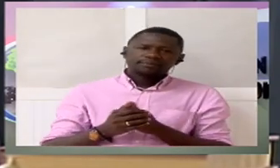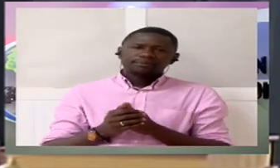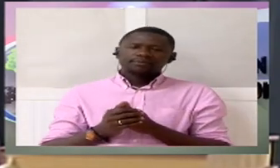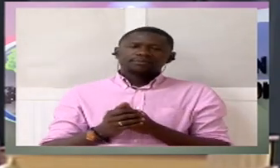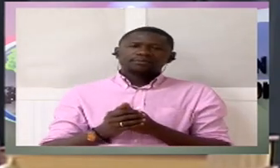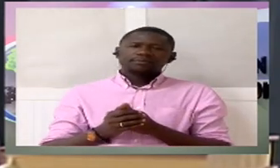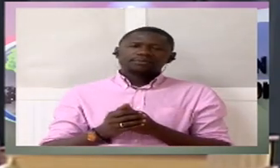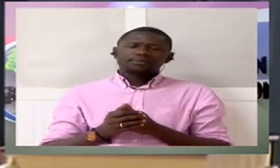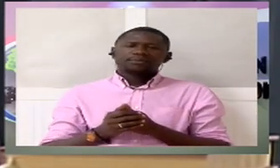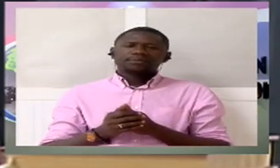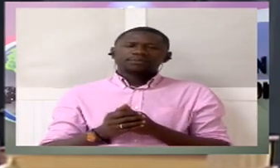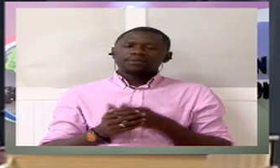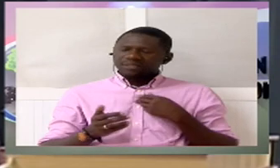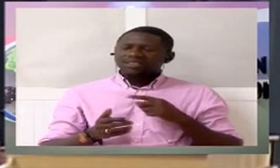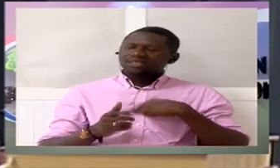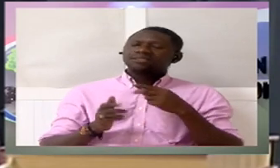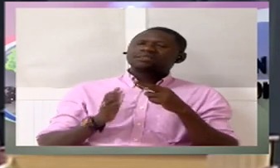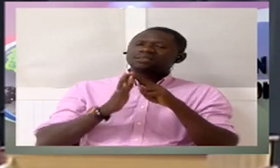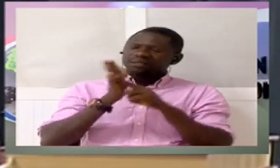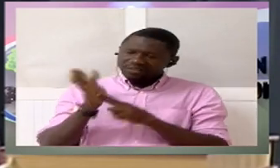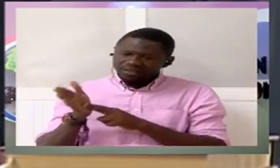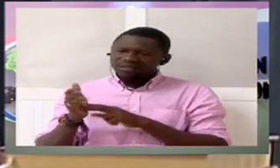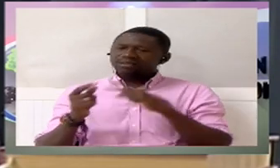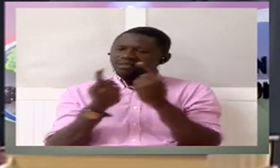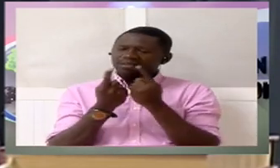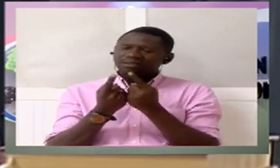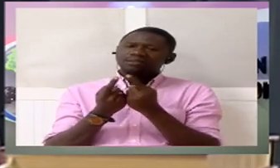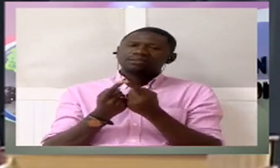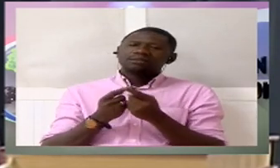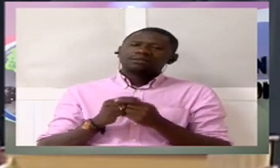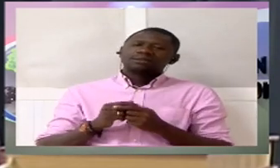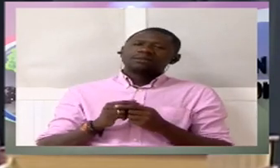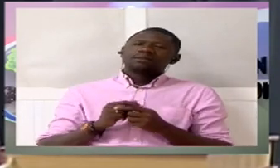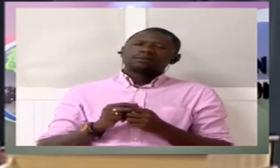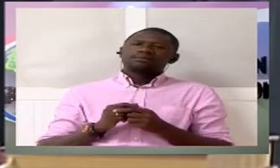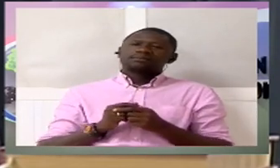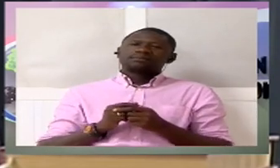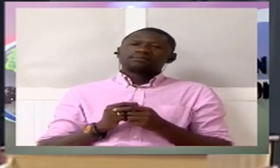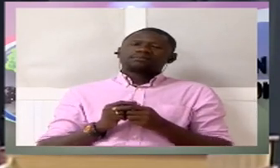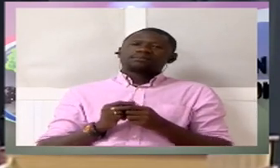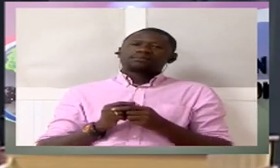That is his needs. Na sulata menna because ninga je ko ninga kontaninde.